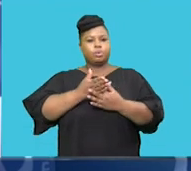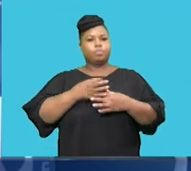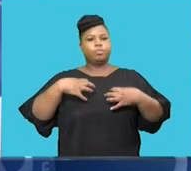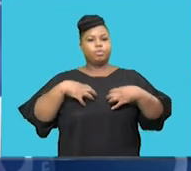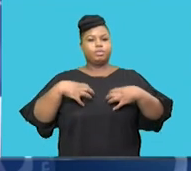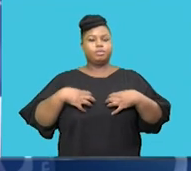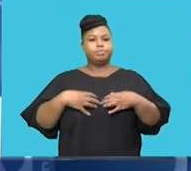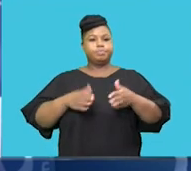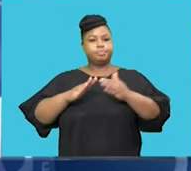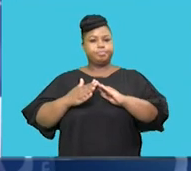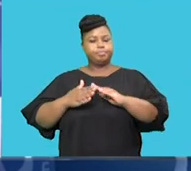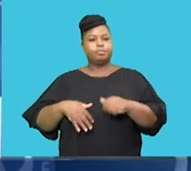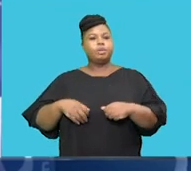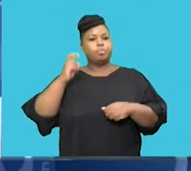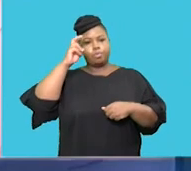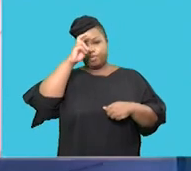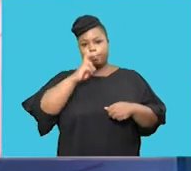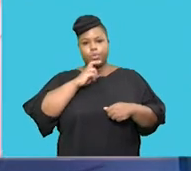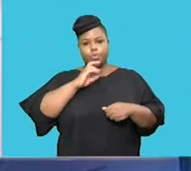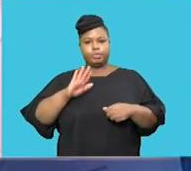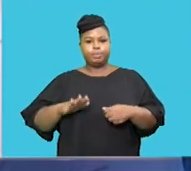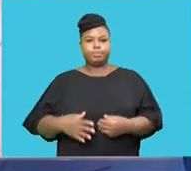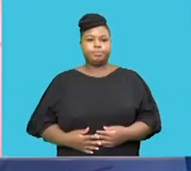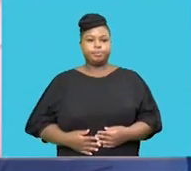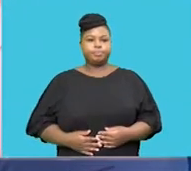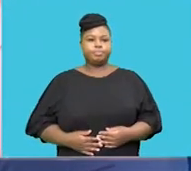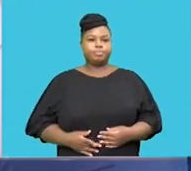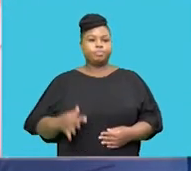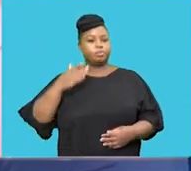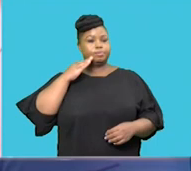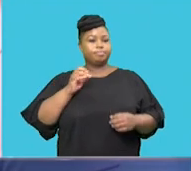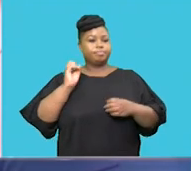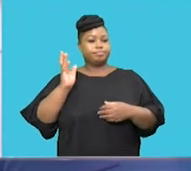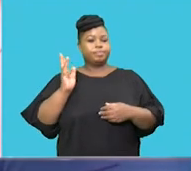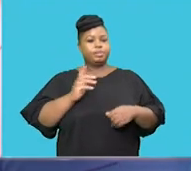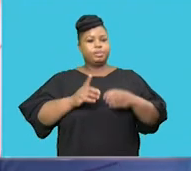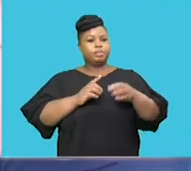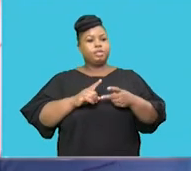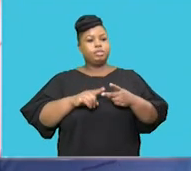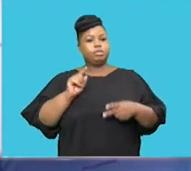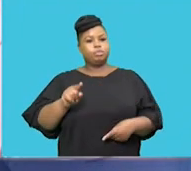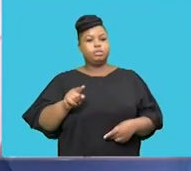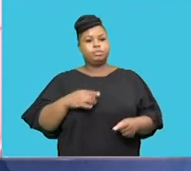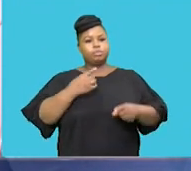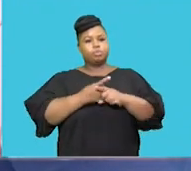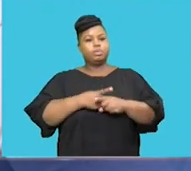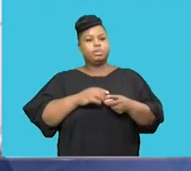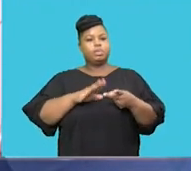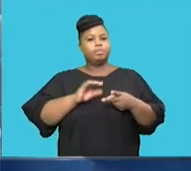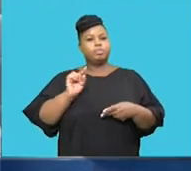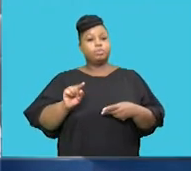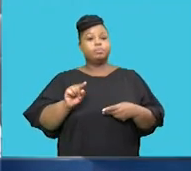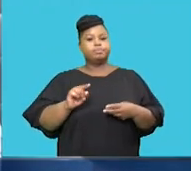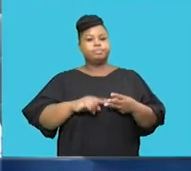of residential rental portfolios. Uboletse ha sepetho seo ba se amohetseng sa diphuputso se bolela